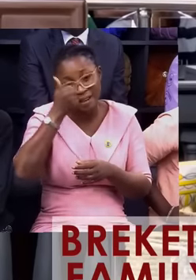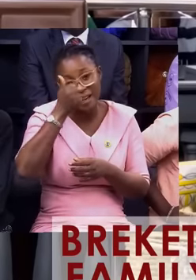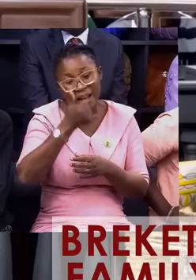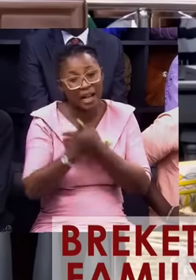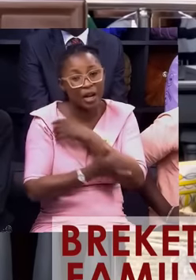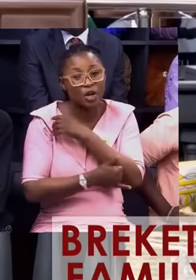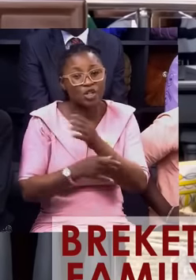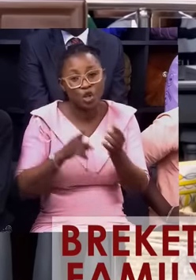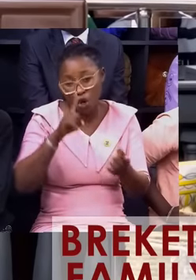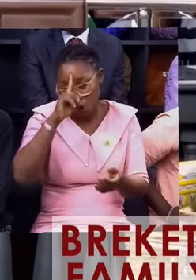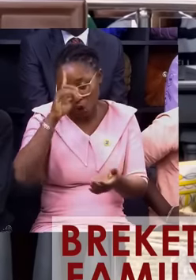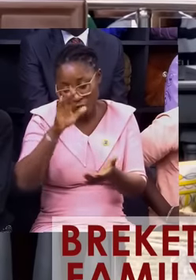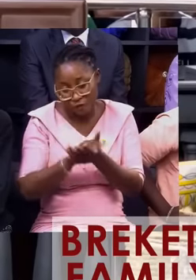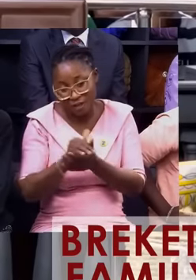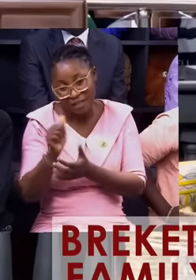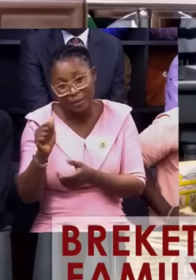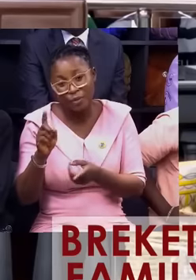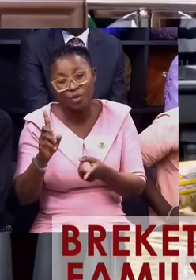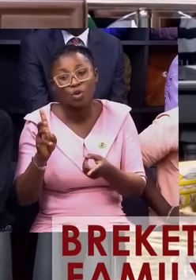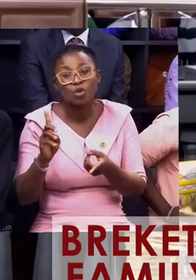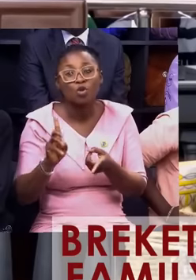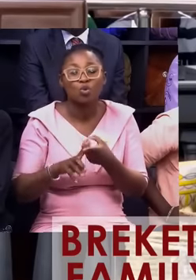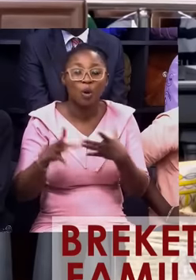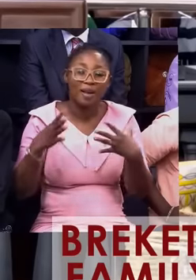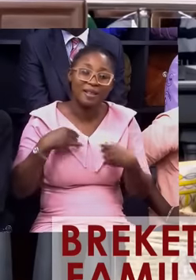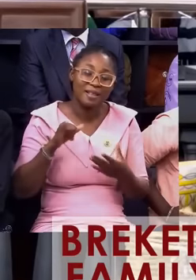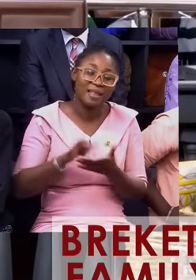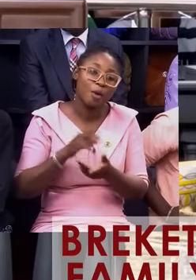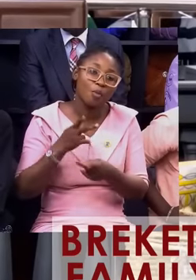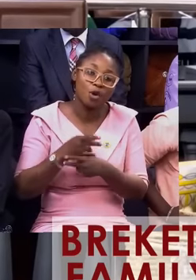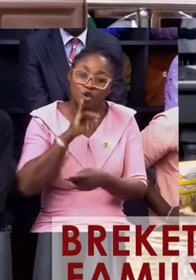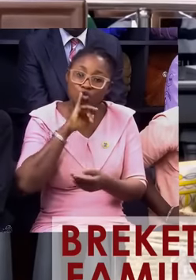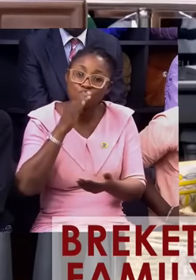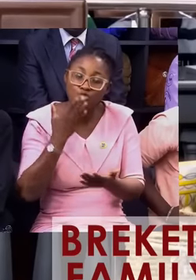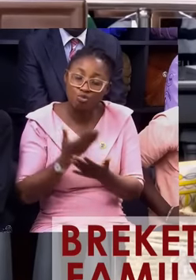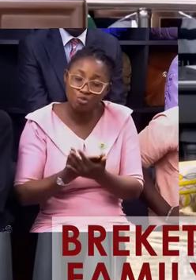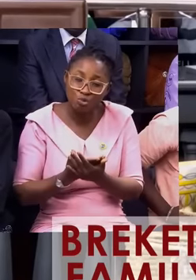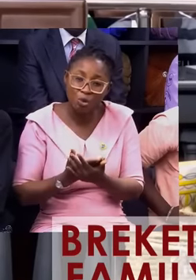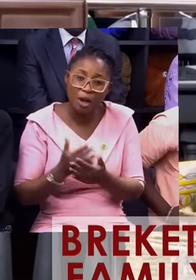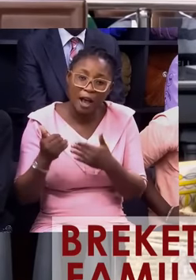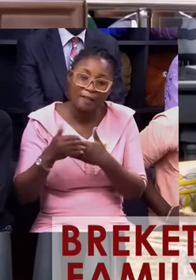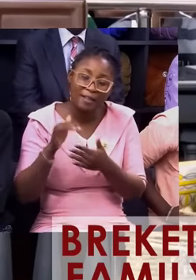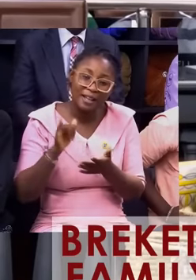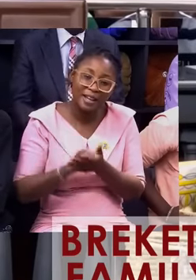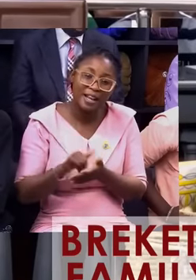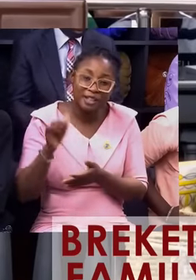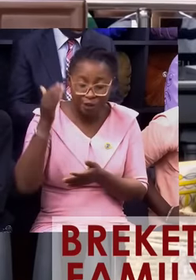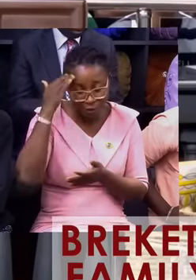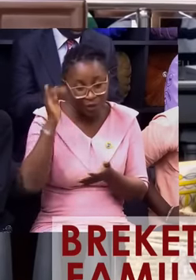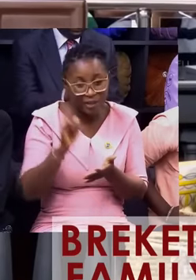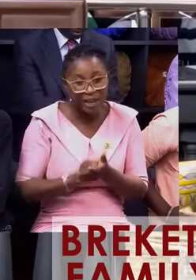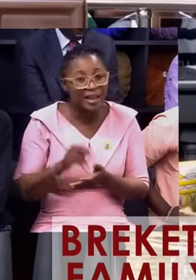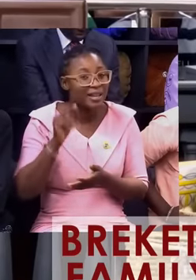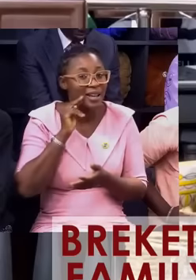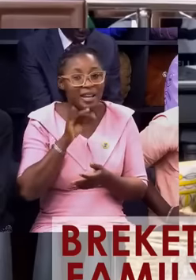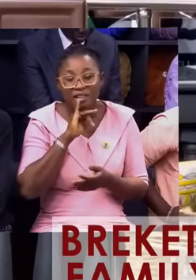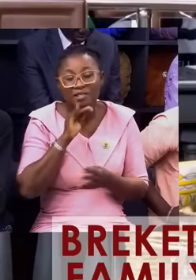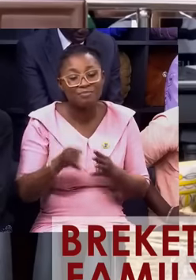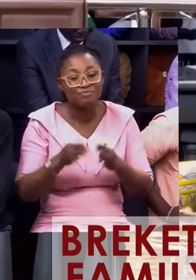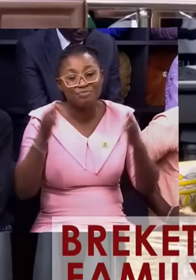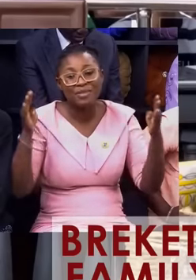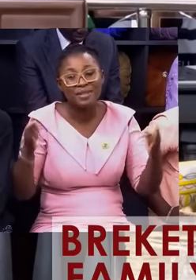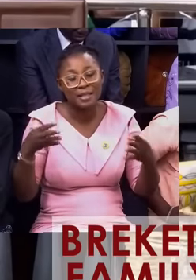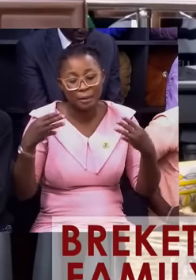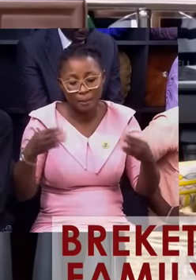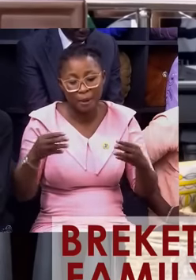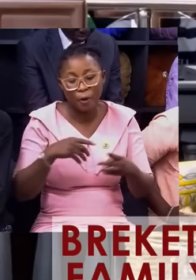convince them or confuse them to accept that the product is good after that they know that Nigeria is the biggest market